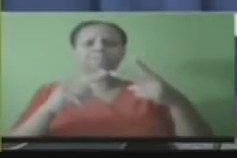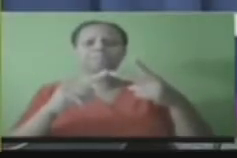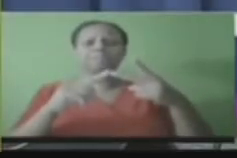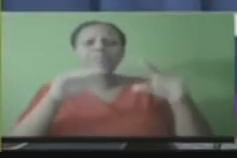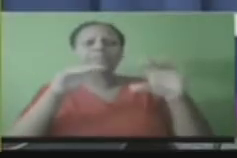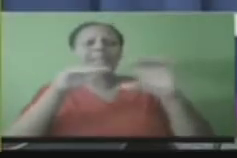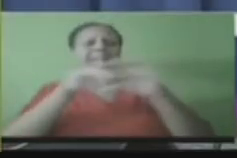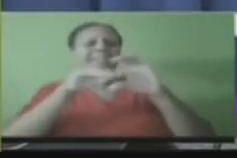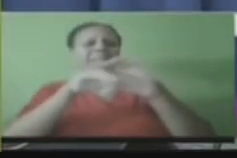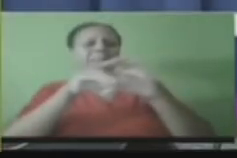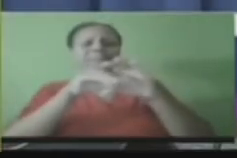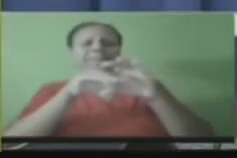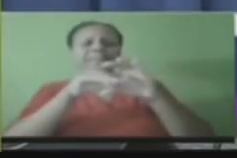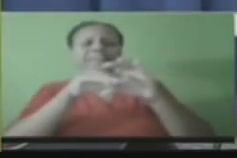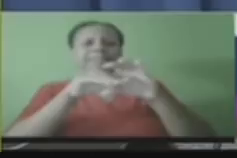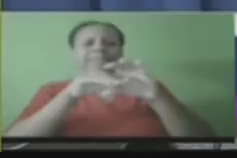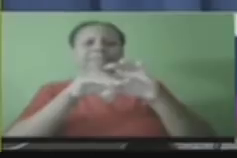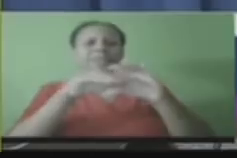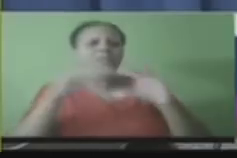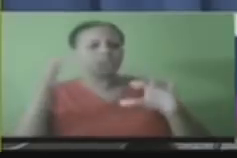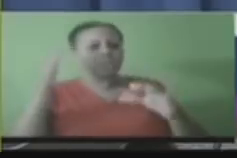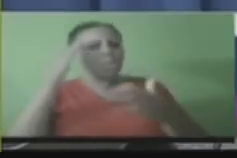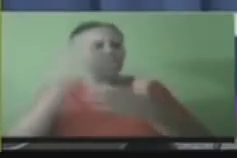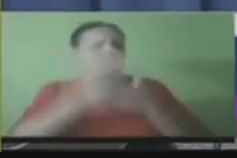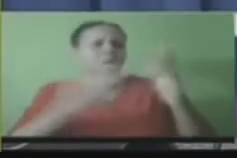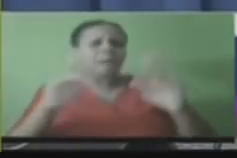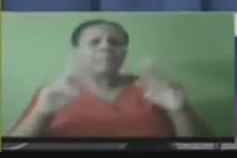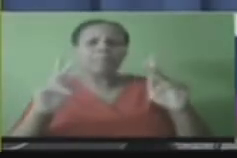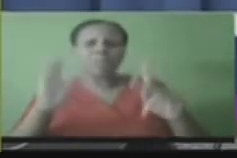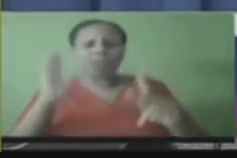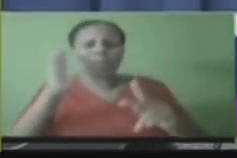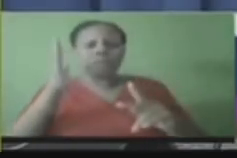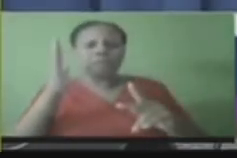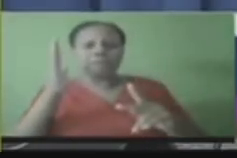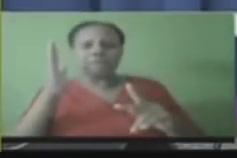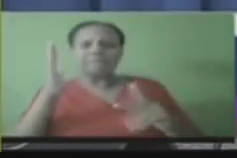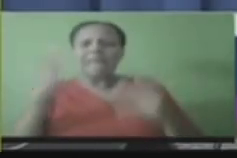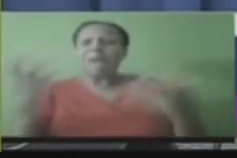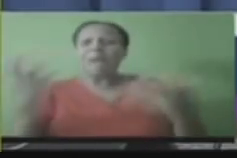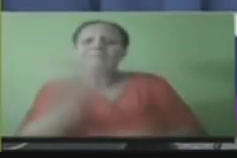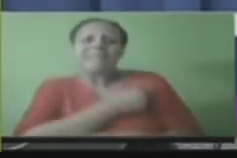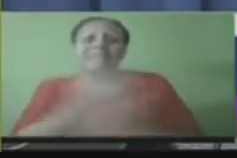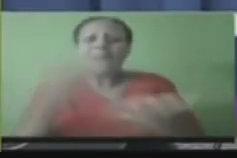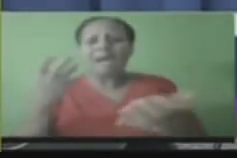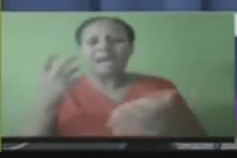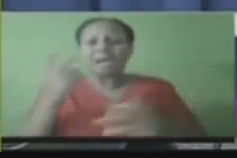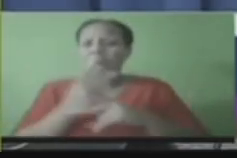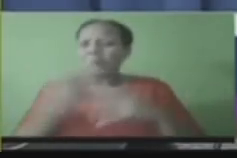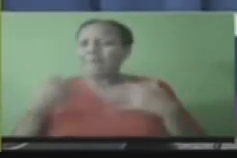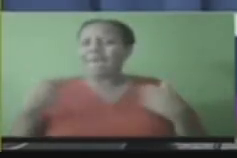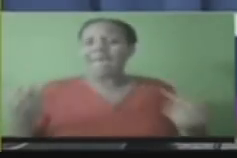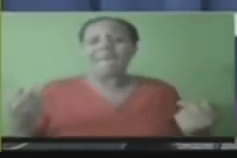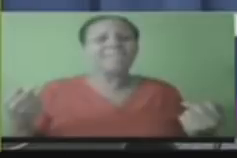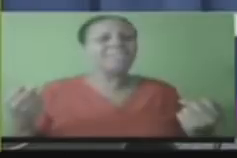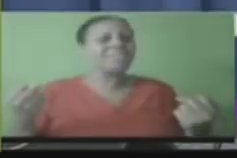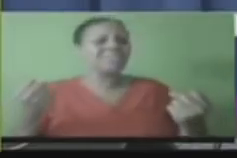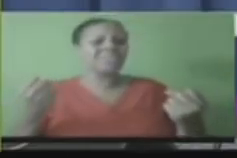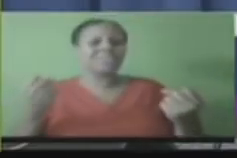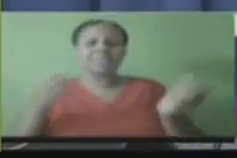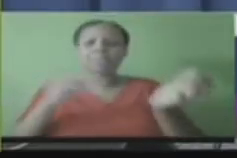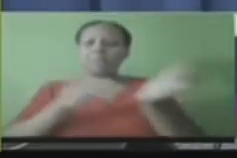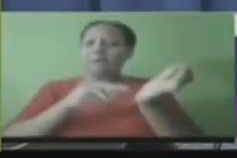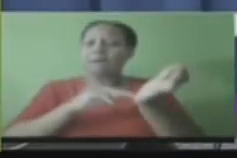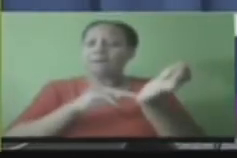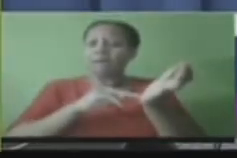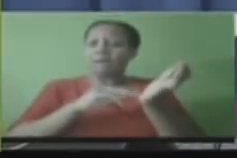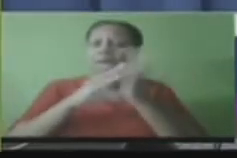the vaccine because they so care about their health. In medicine, and I learned this very often, they are the people who engage in